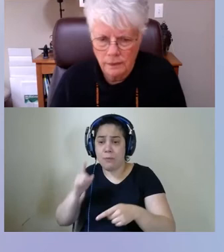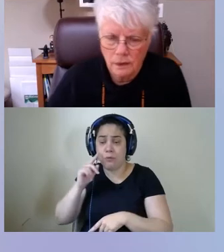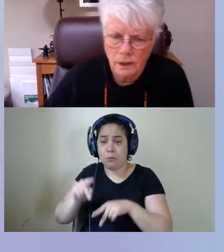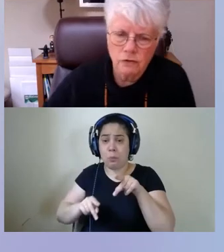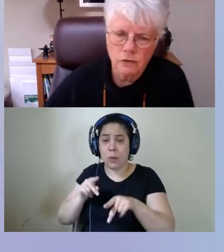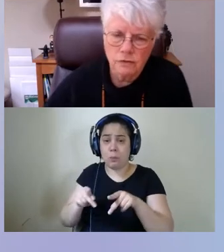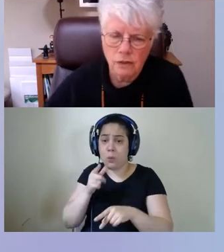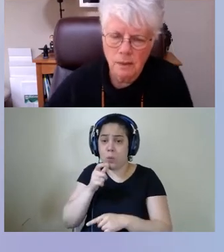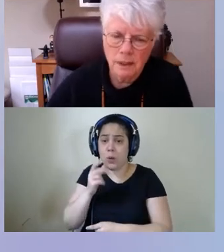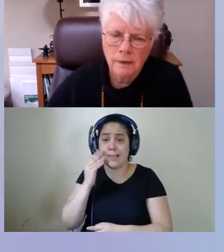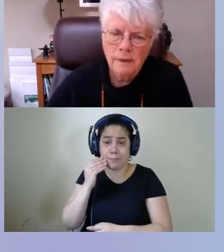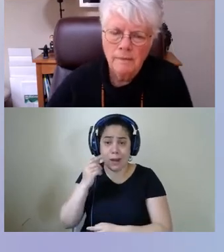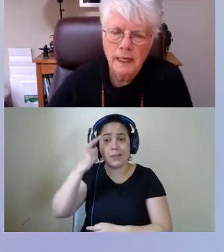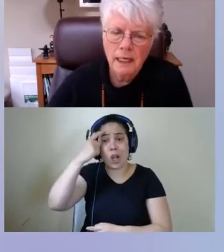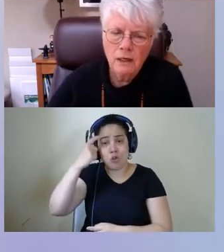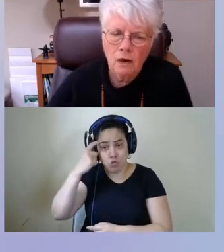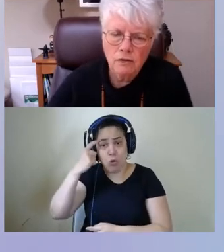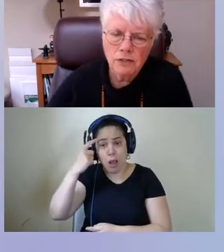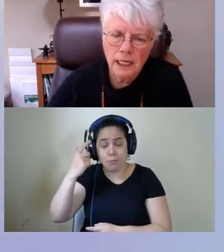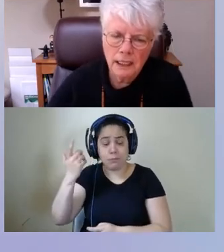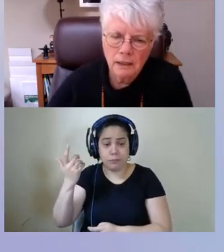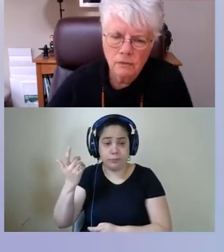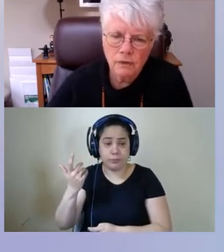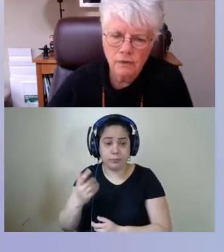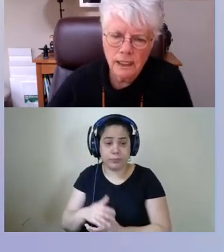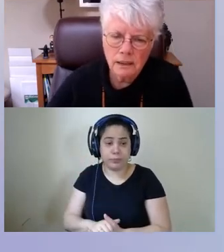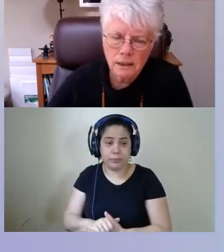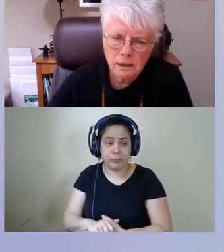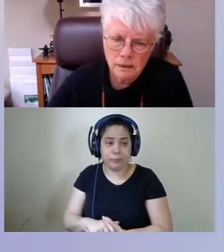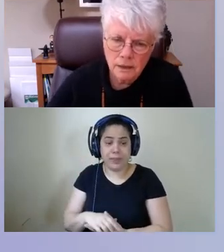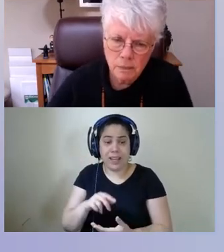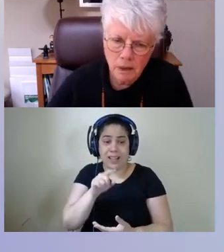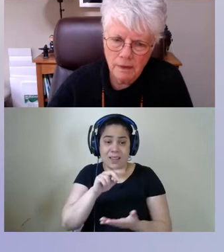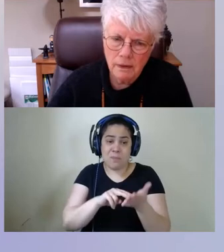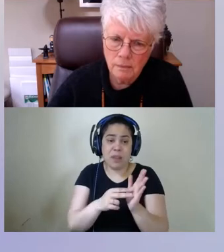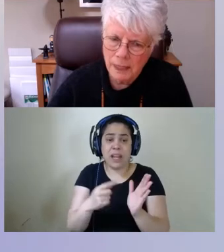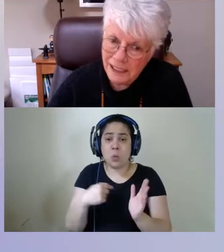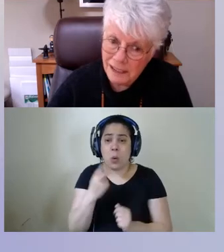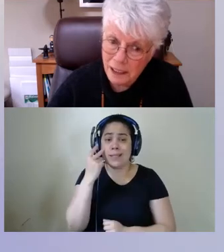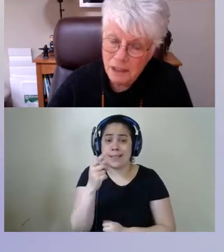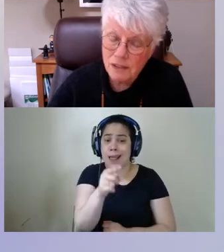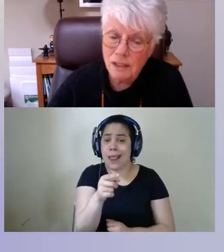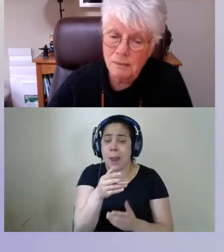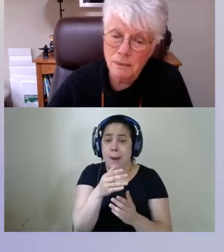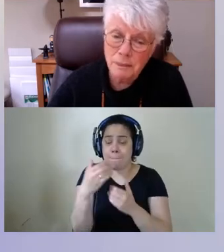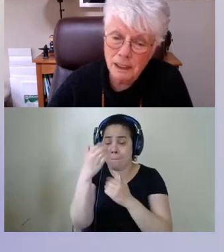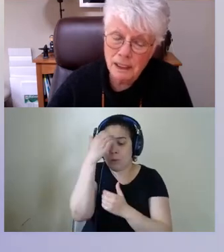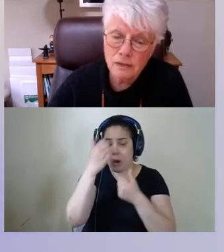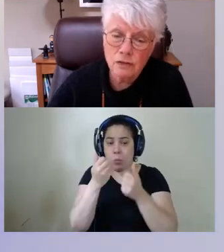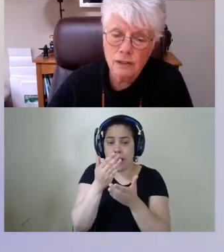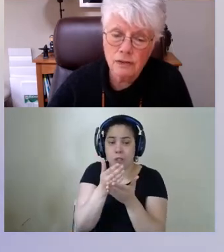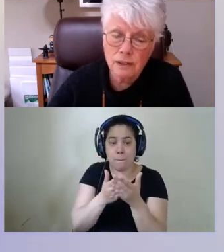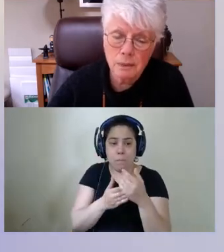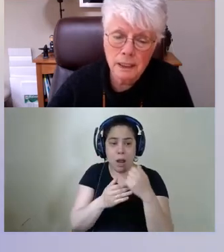with histories of trauma. They are scanning for threat, this part of their brainstem. This is a